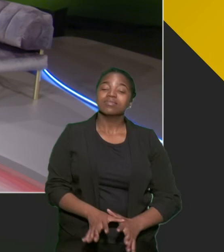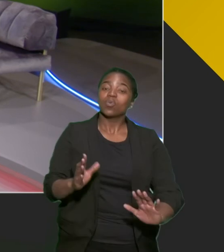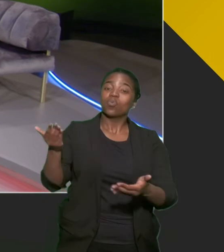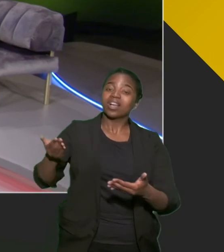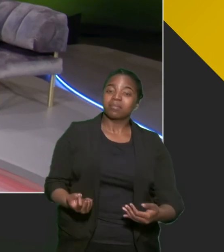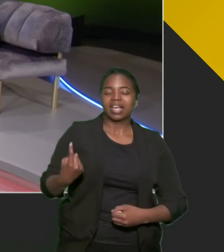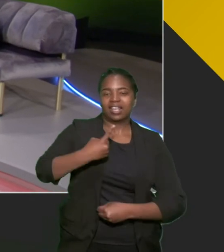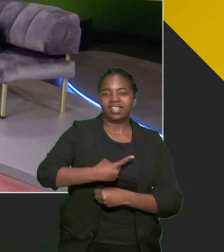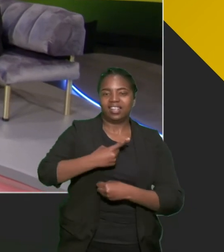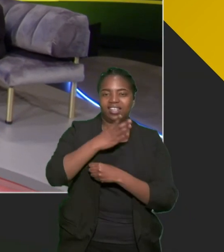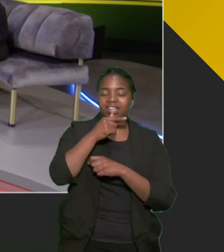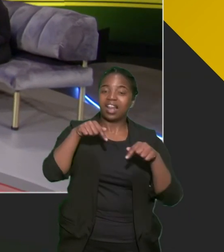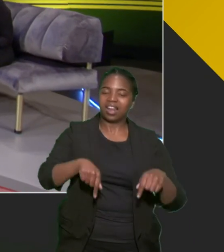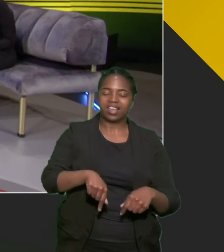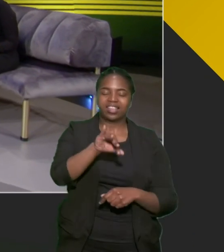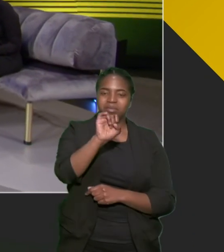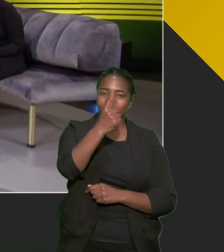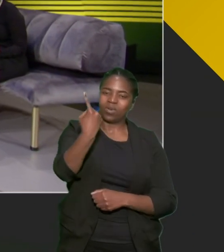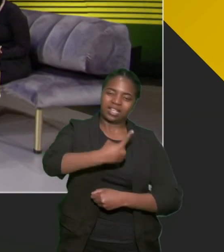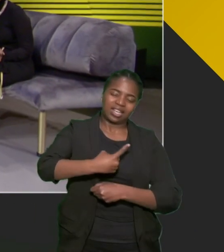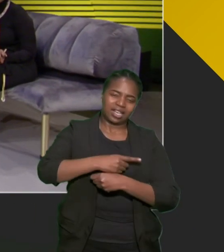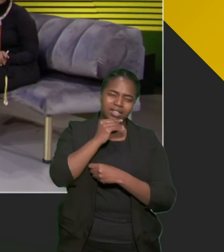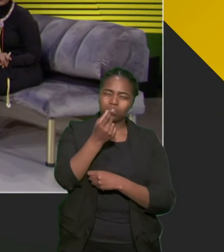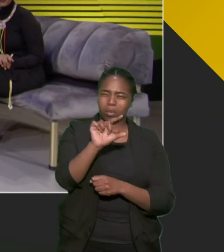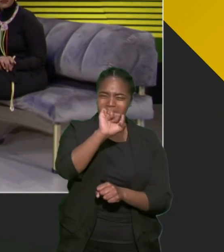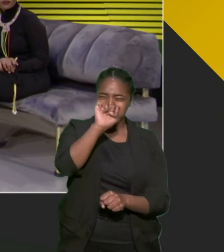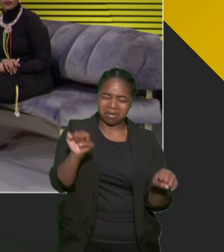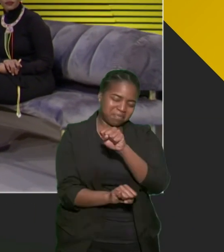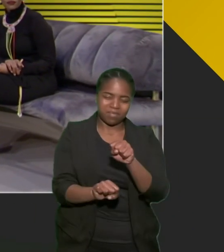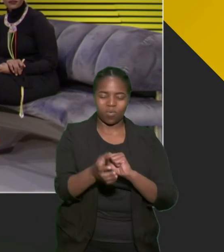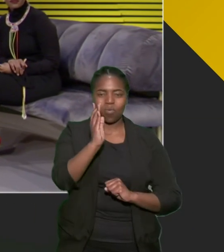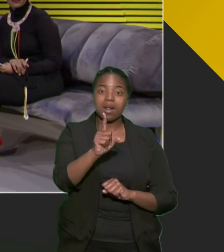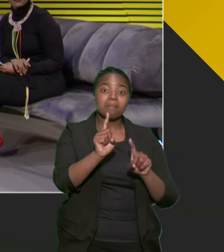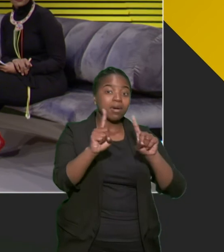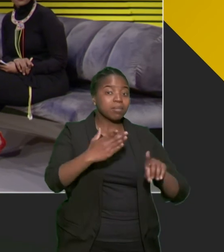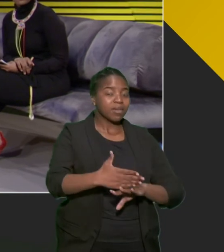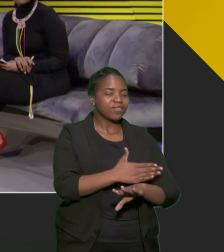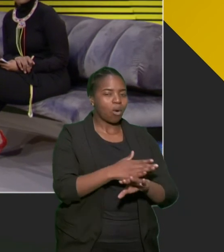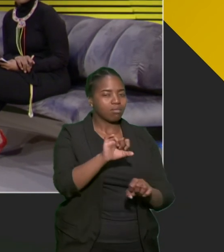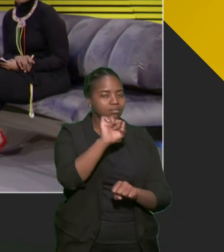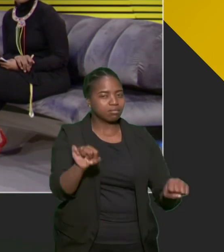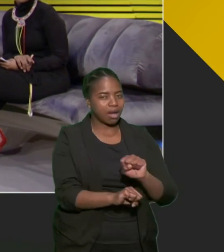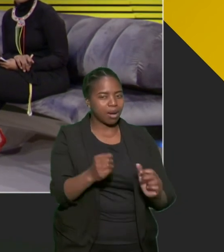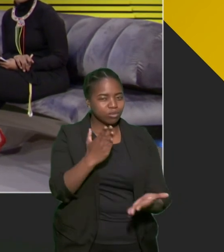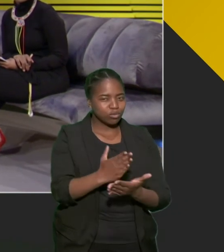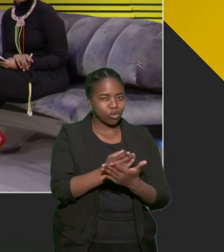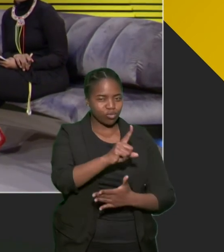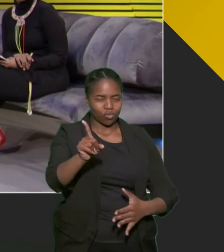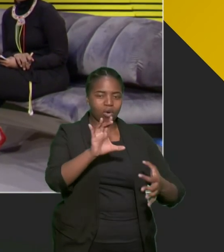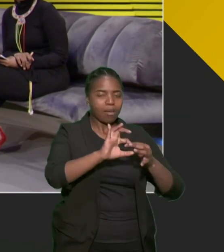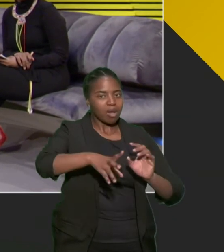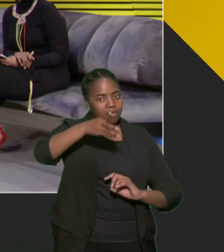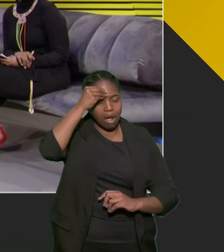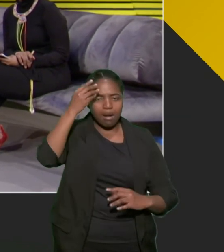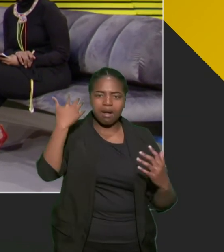Welcome back to Daily Thetha la ku SABC 1. Vele sesondela ekugcineni la sesovala khona ishow. Kodwa before sivala, I'm sure ukuthi njengawo umuntu ohlele ekhaya, you've learned a